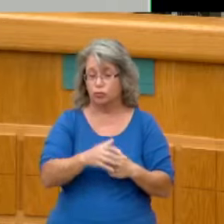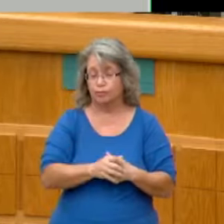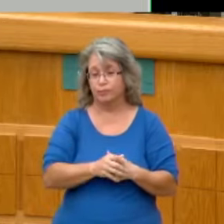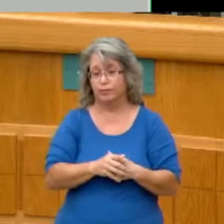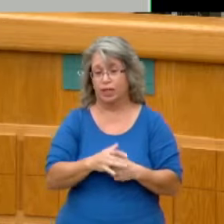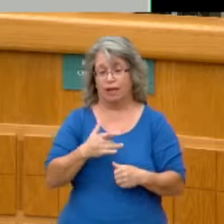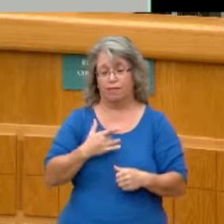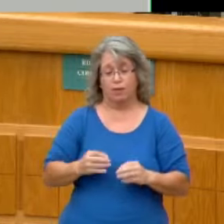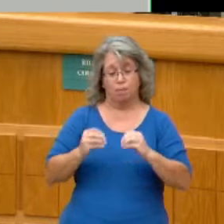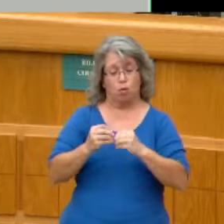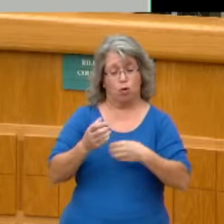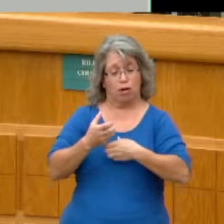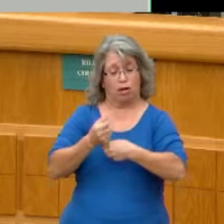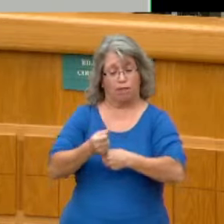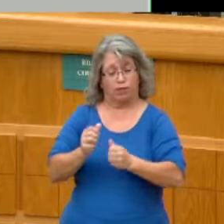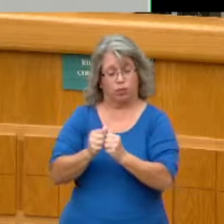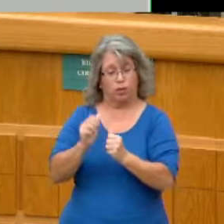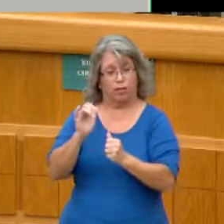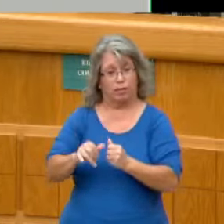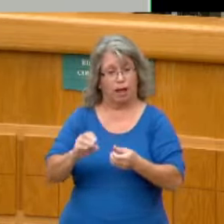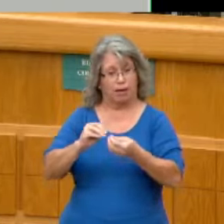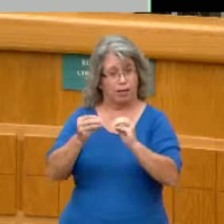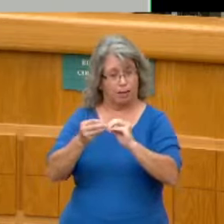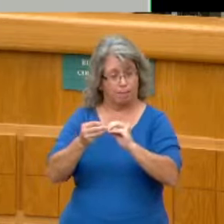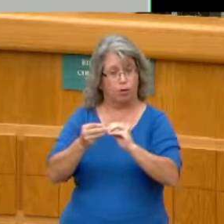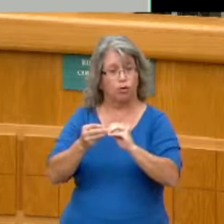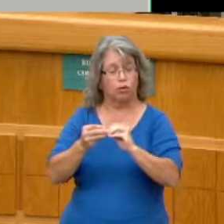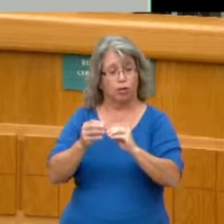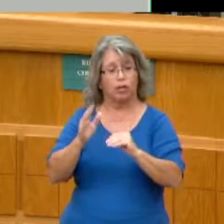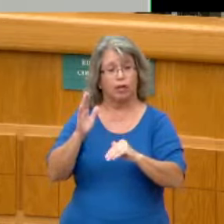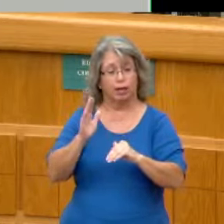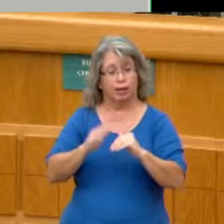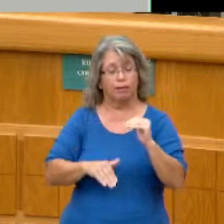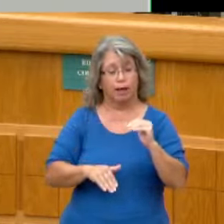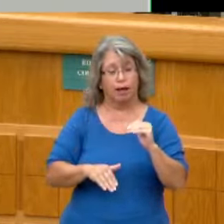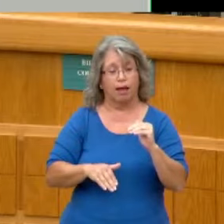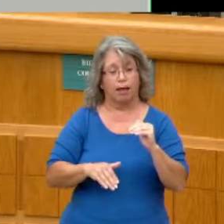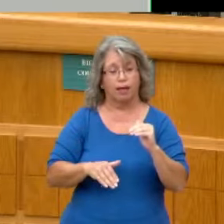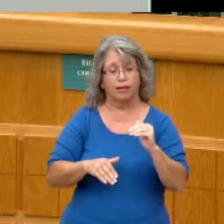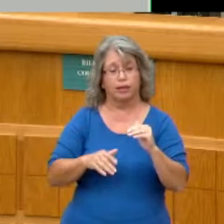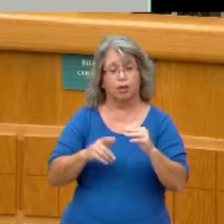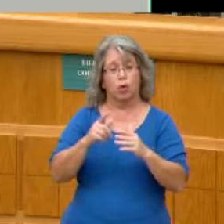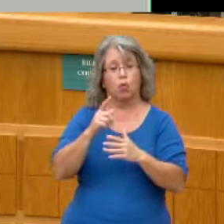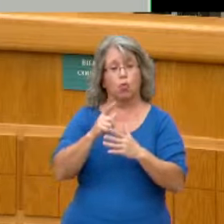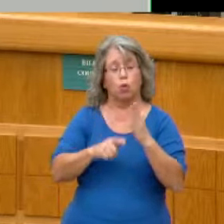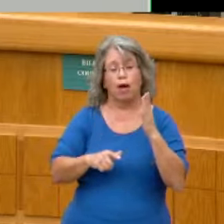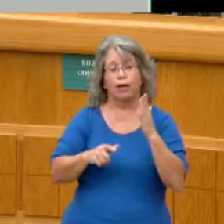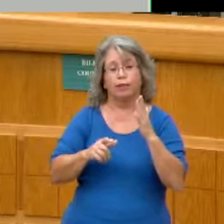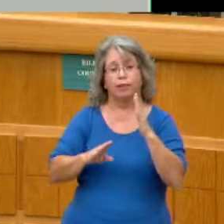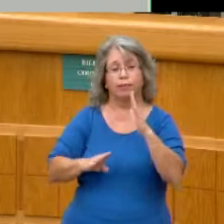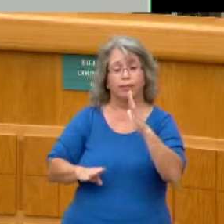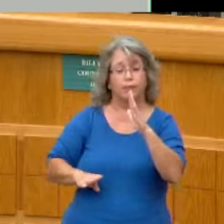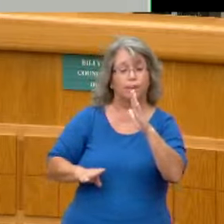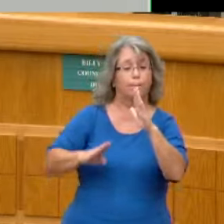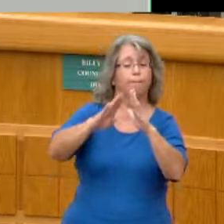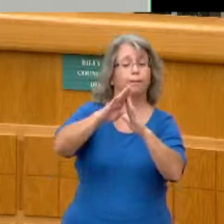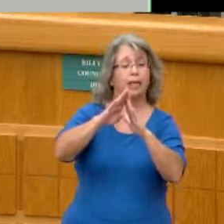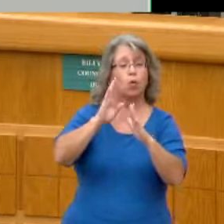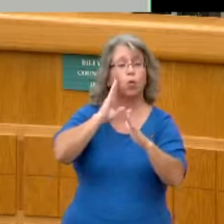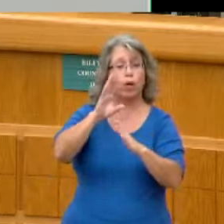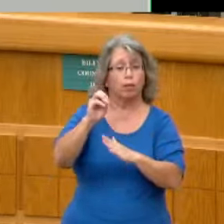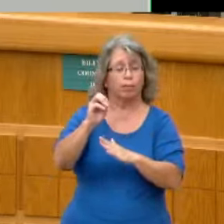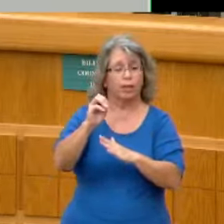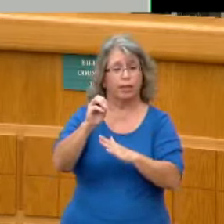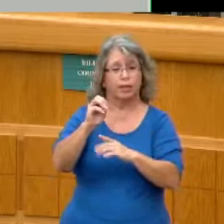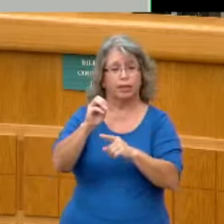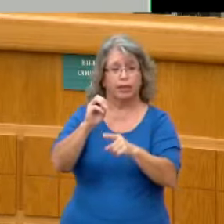confident in that than I am in what the ultimate height of this fatality peak is gonna be, because as you see, the projection isn't going as high